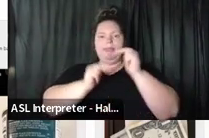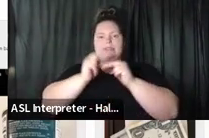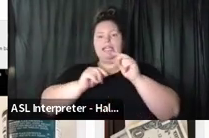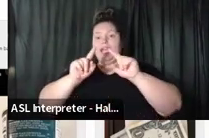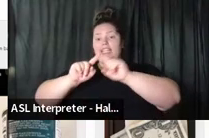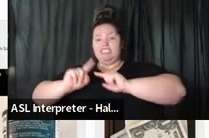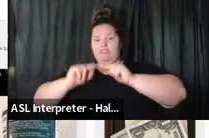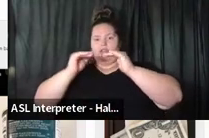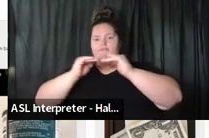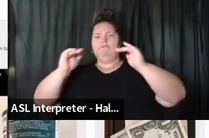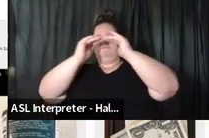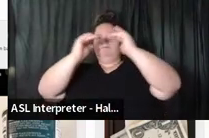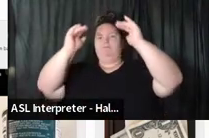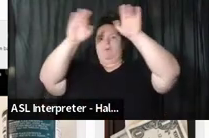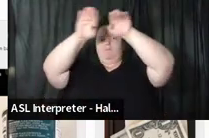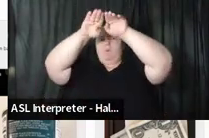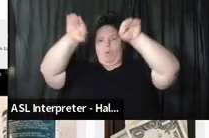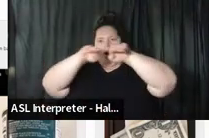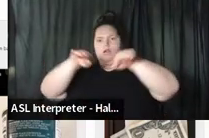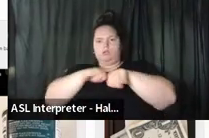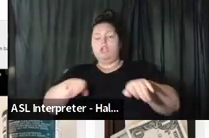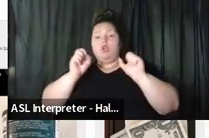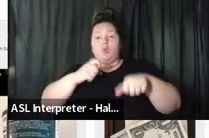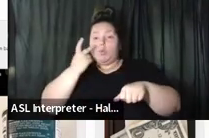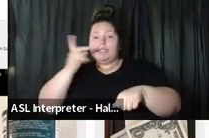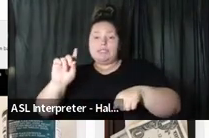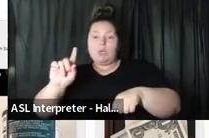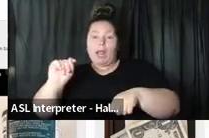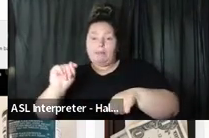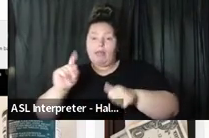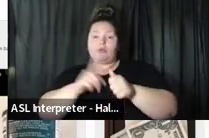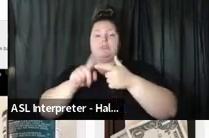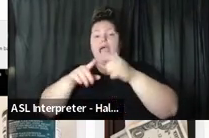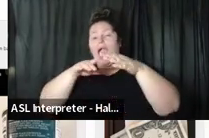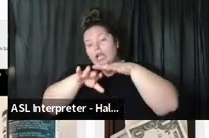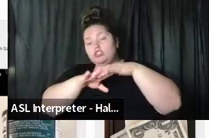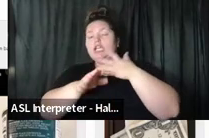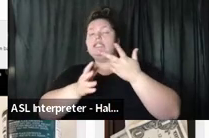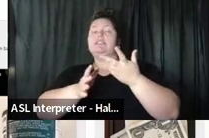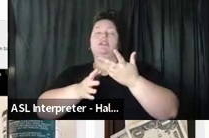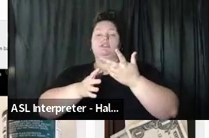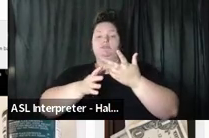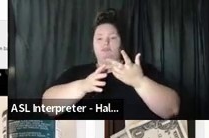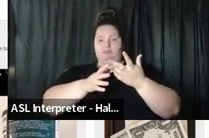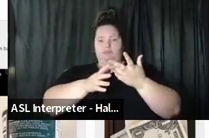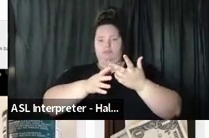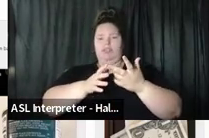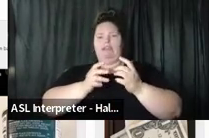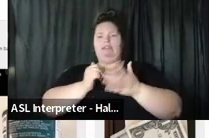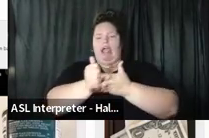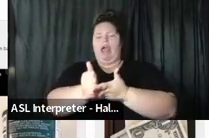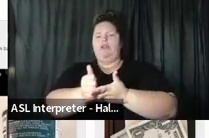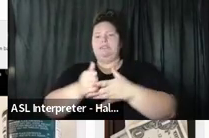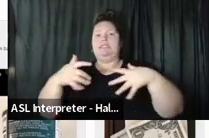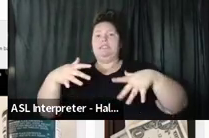so you can see where the bathrooms are or like where the entrance is, and kind of helps ease that anxiety of